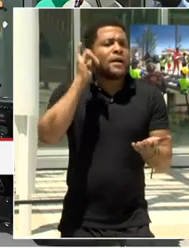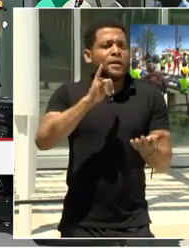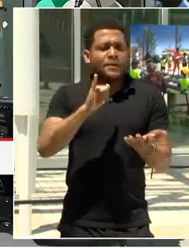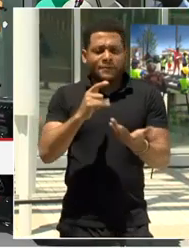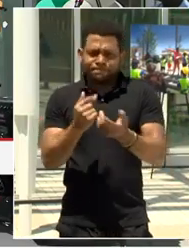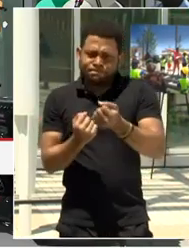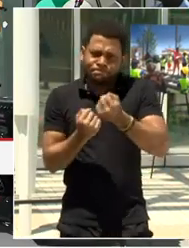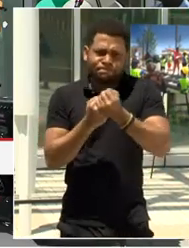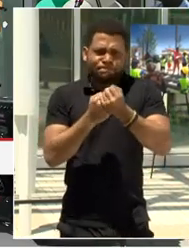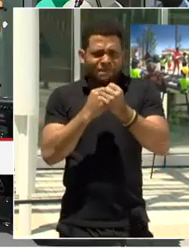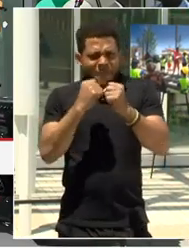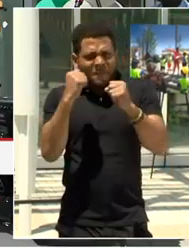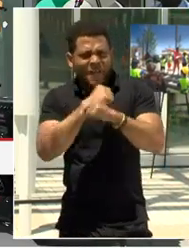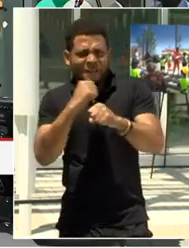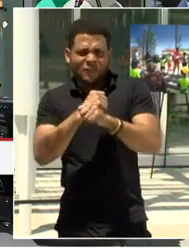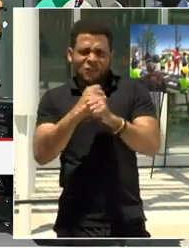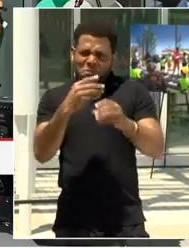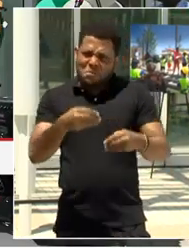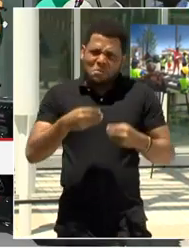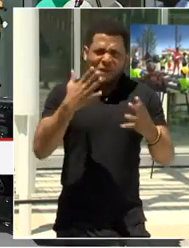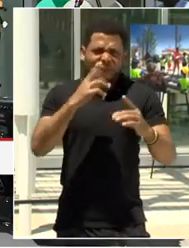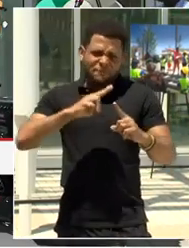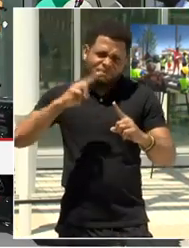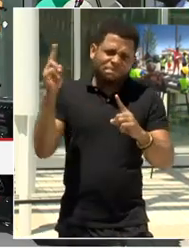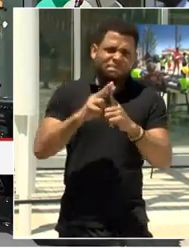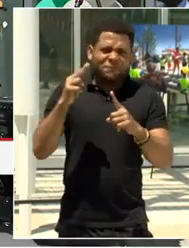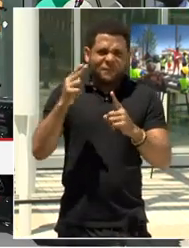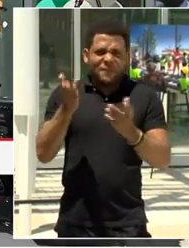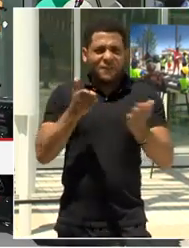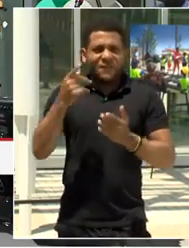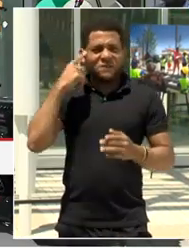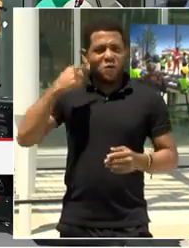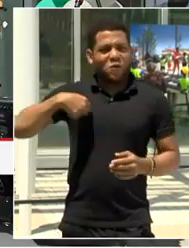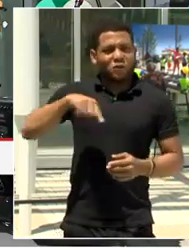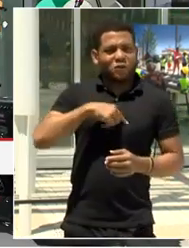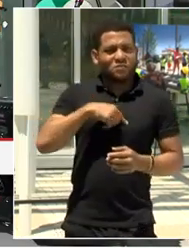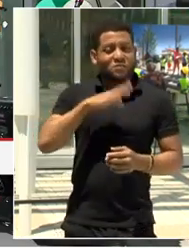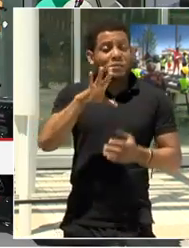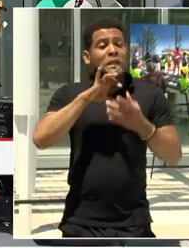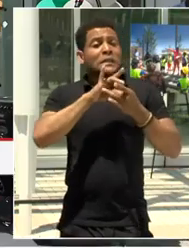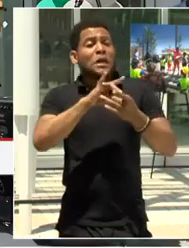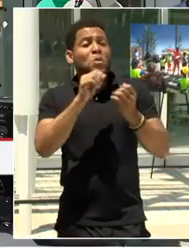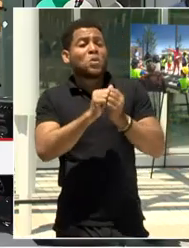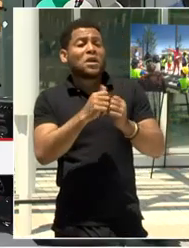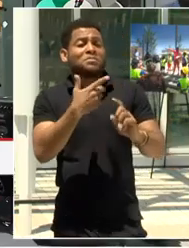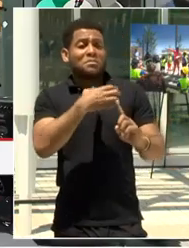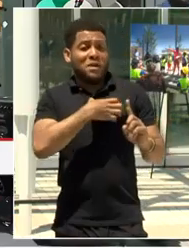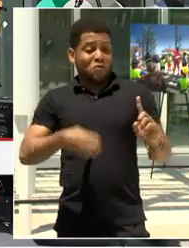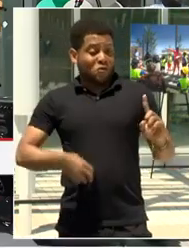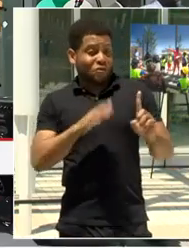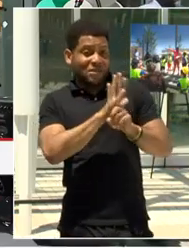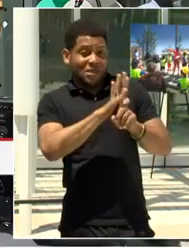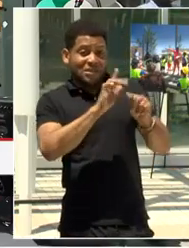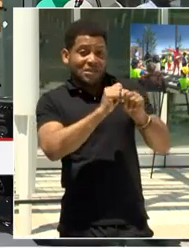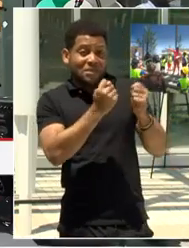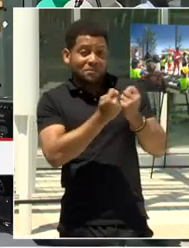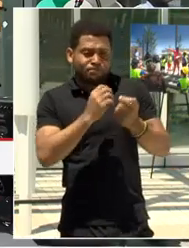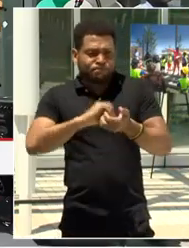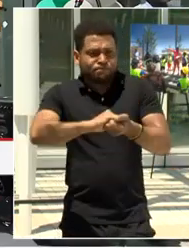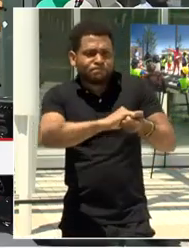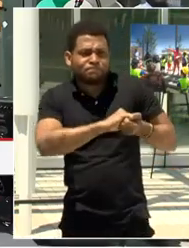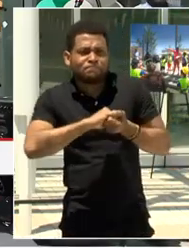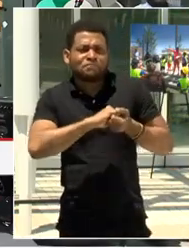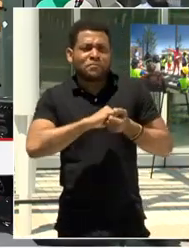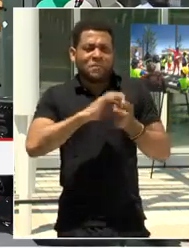done. Together, working with the mayor's dedicated professionals, we were finally able to